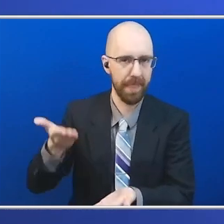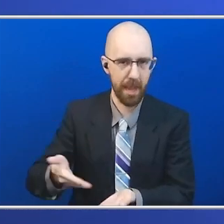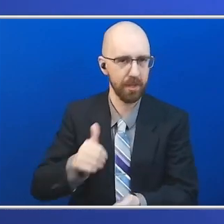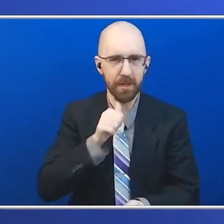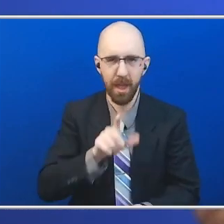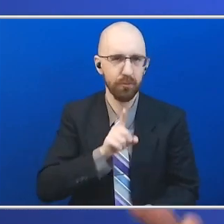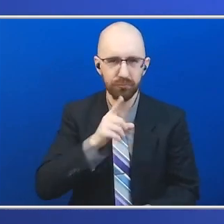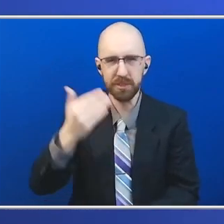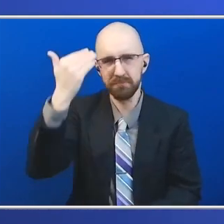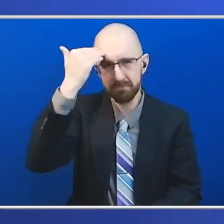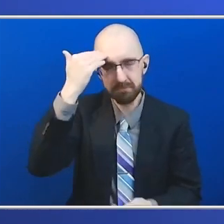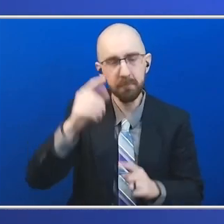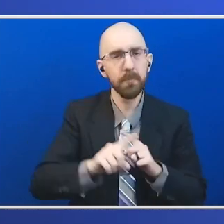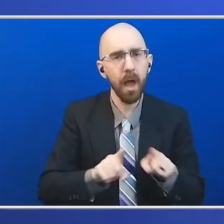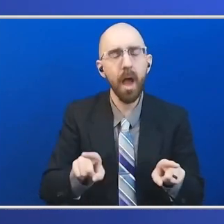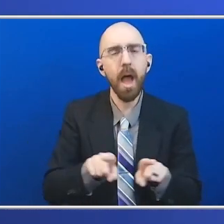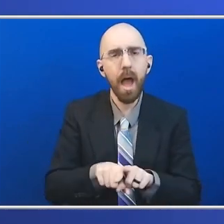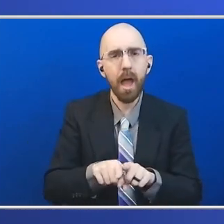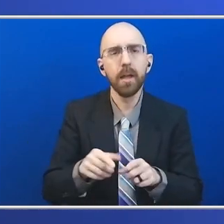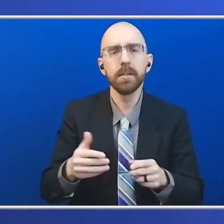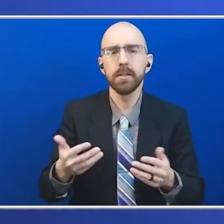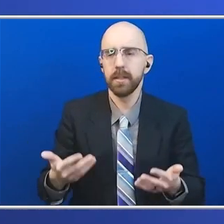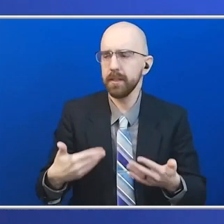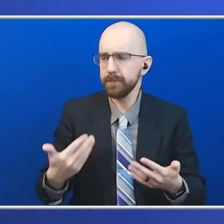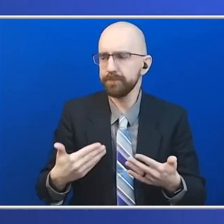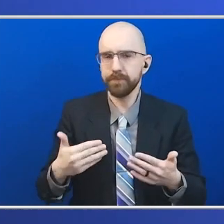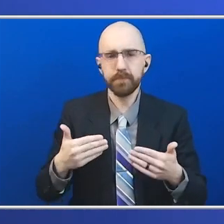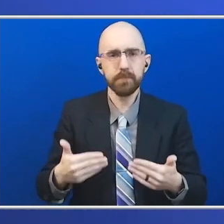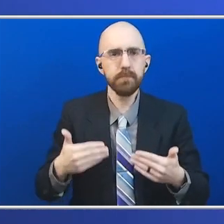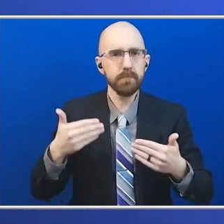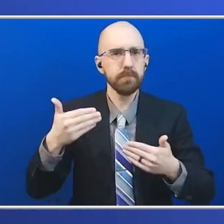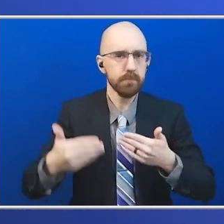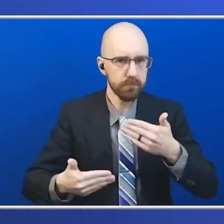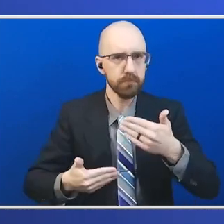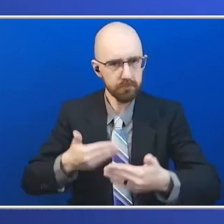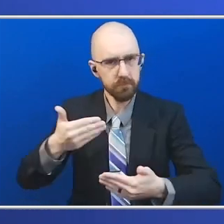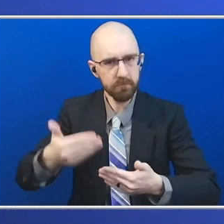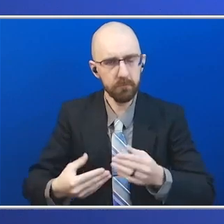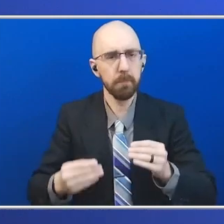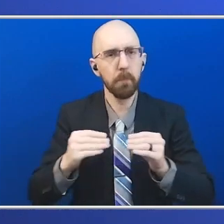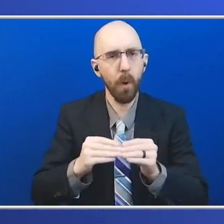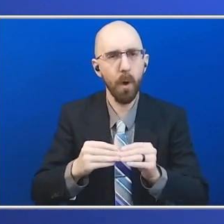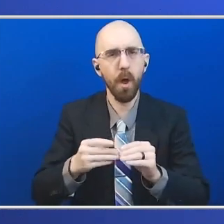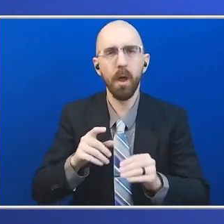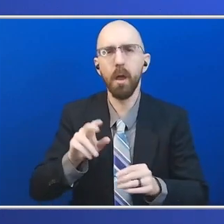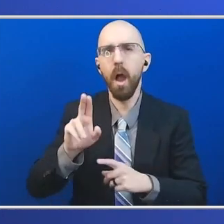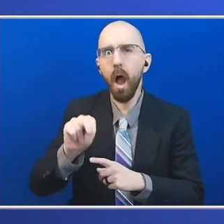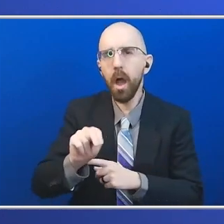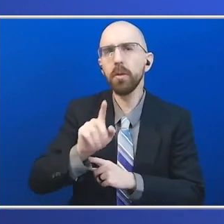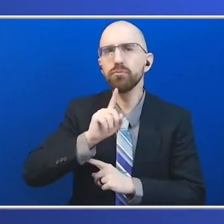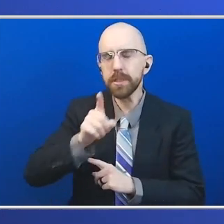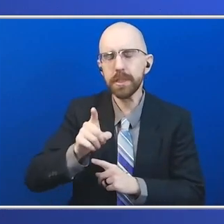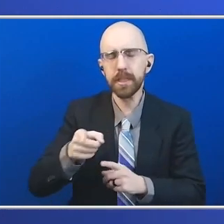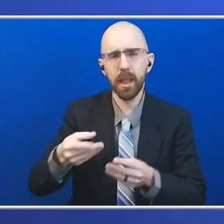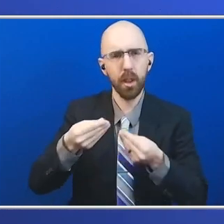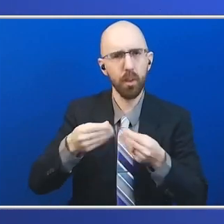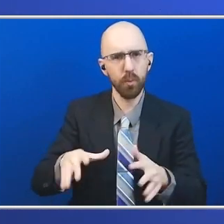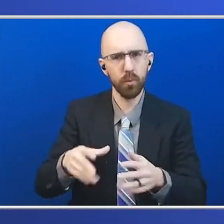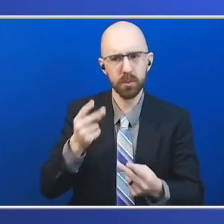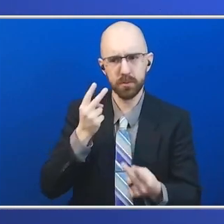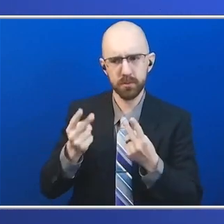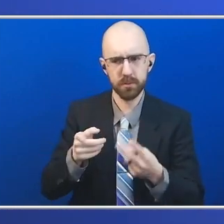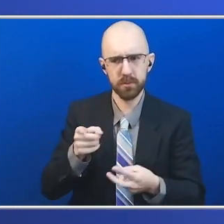But as it advances, it becomes more unreal. They lose this insight that these are hallucinations. They